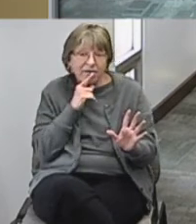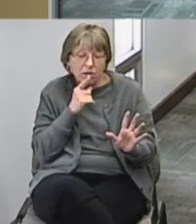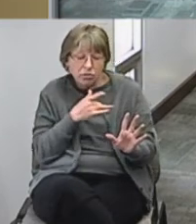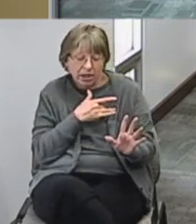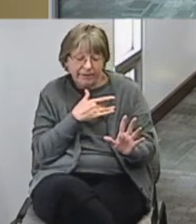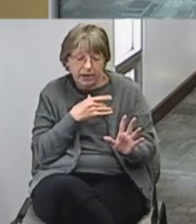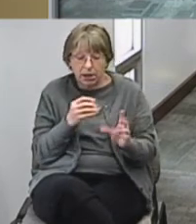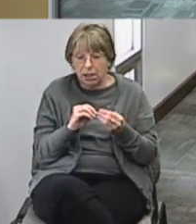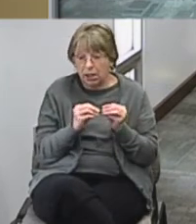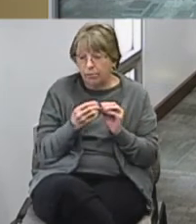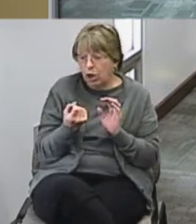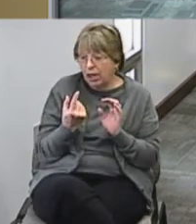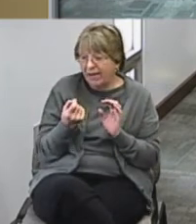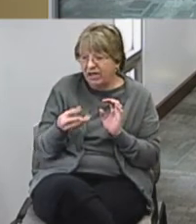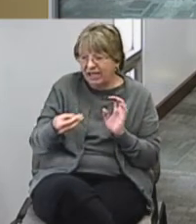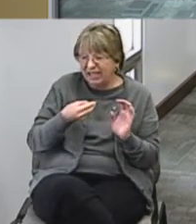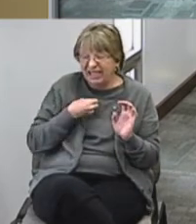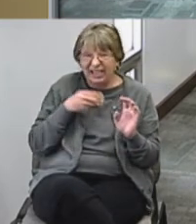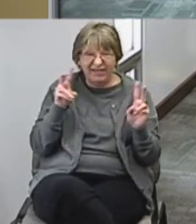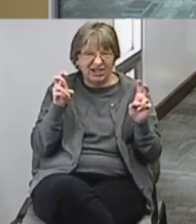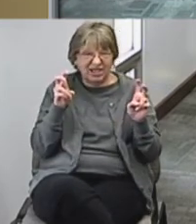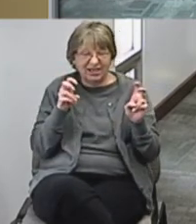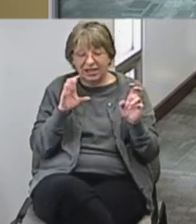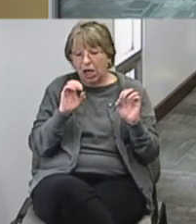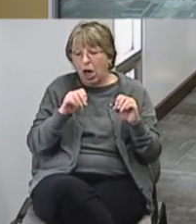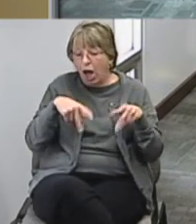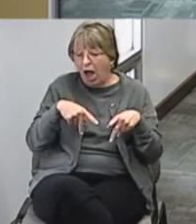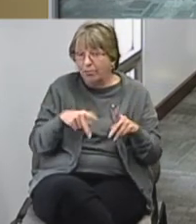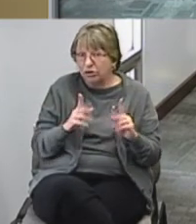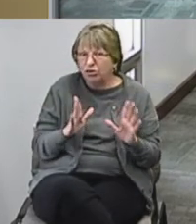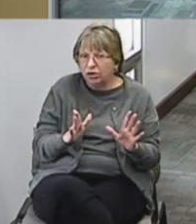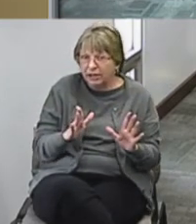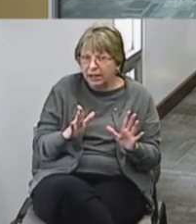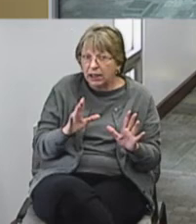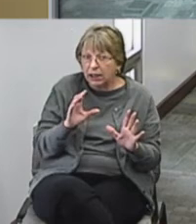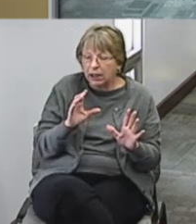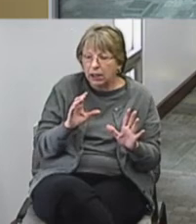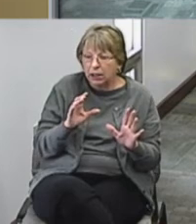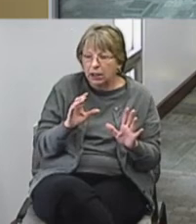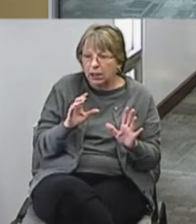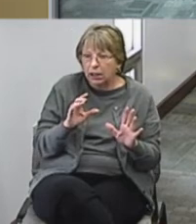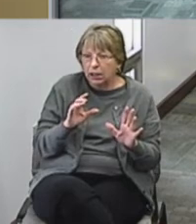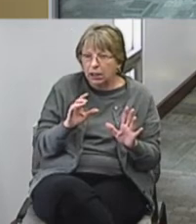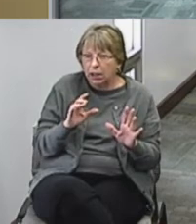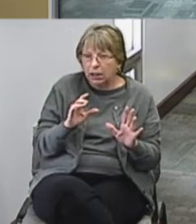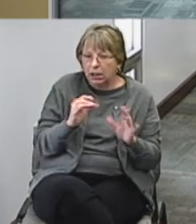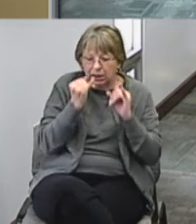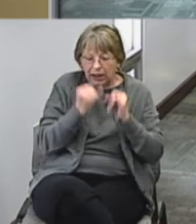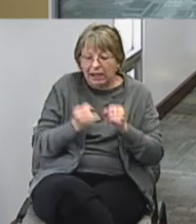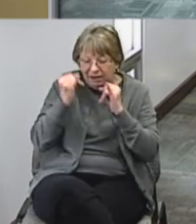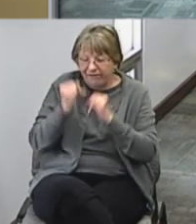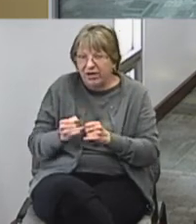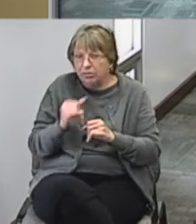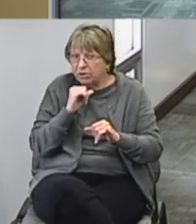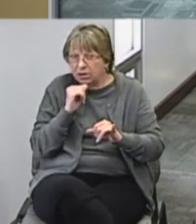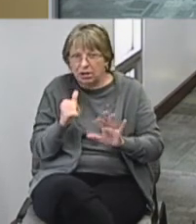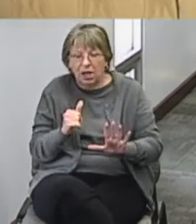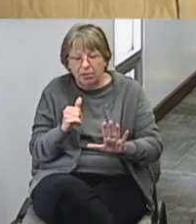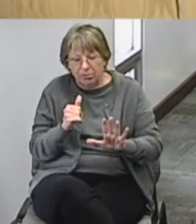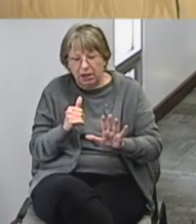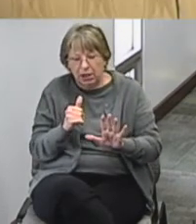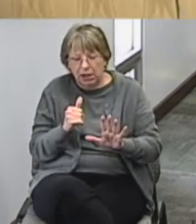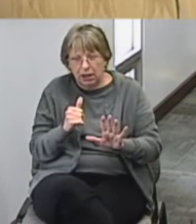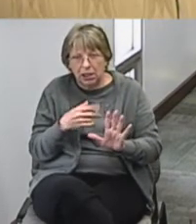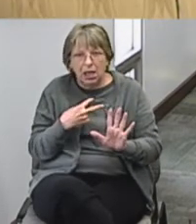an out, if you will, or an opportunity to look at individual ones and not be beholden to the rule.